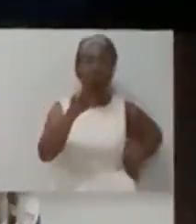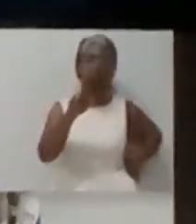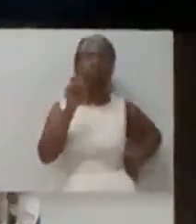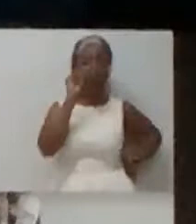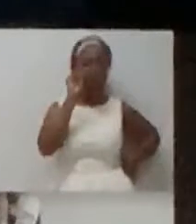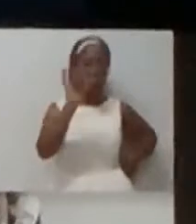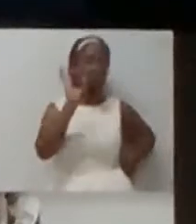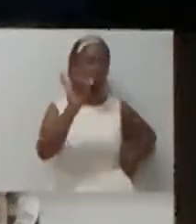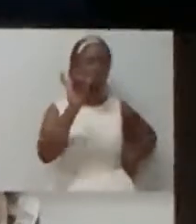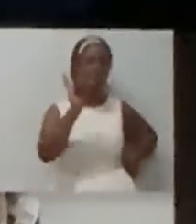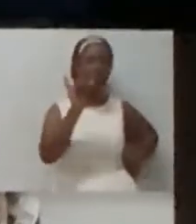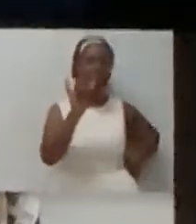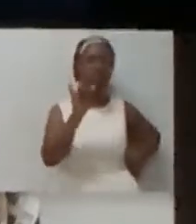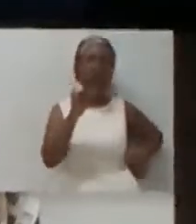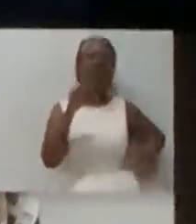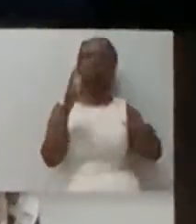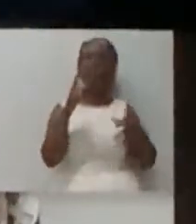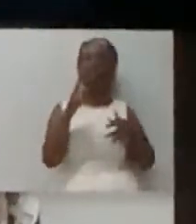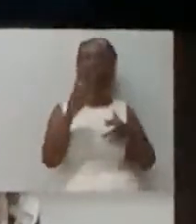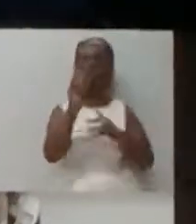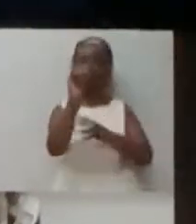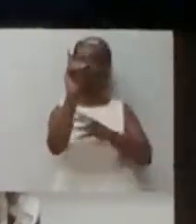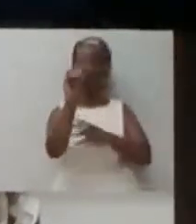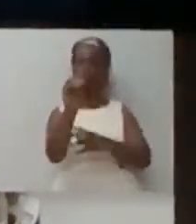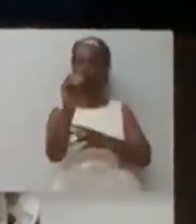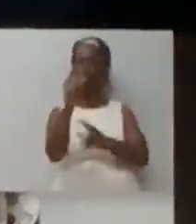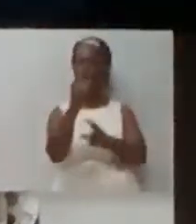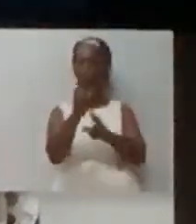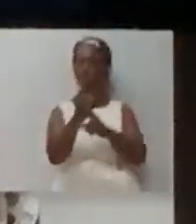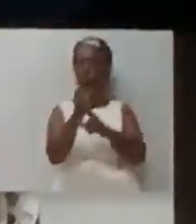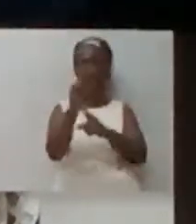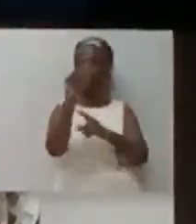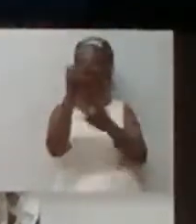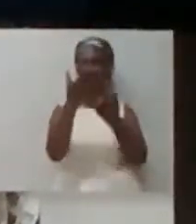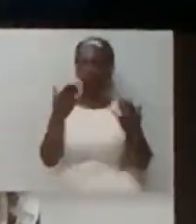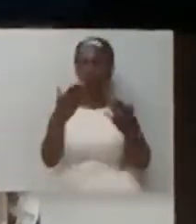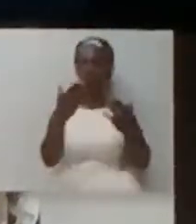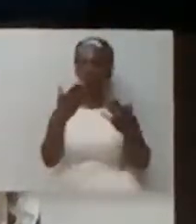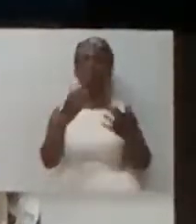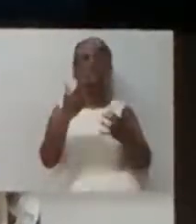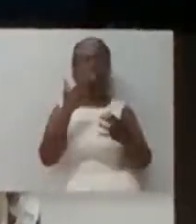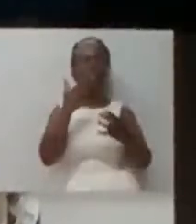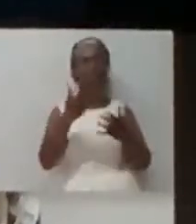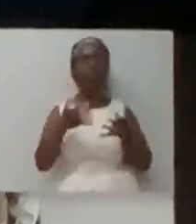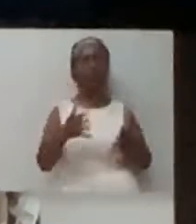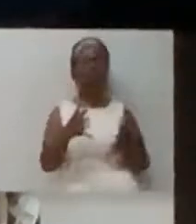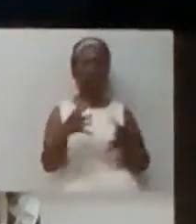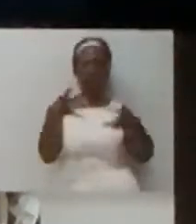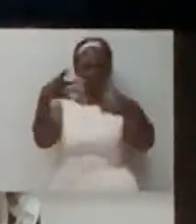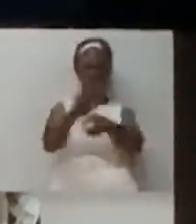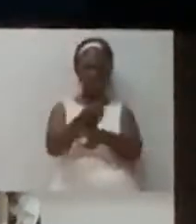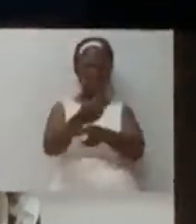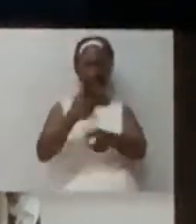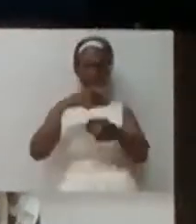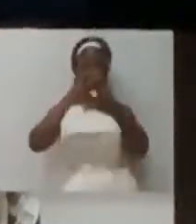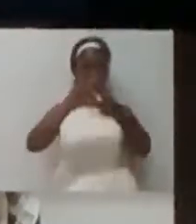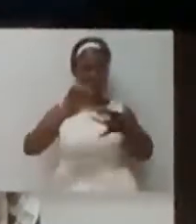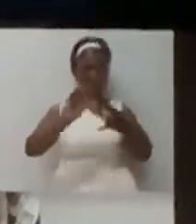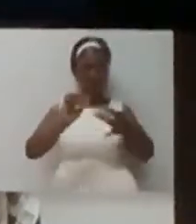something. The phrase, Do the Right Thing, it's a very succinct way of summing up my message, but I needed more. Then it